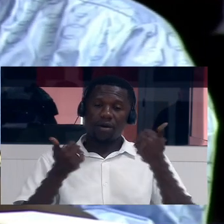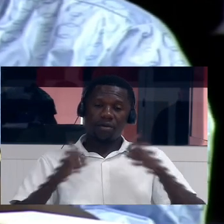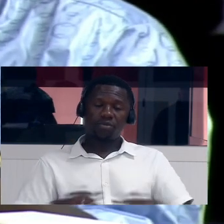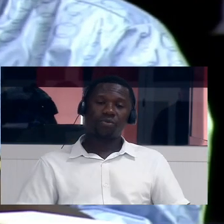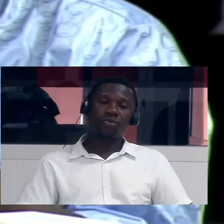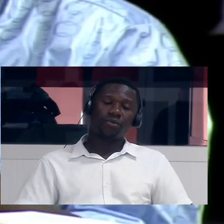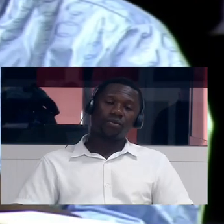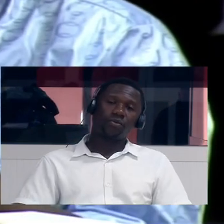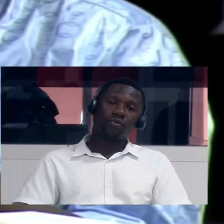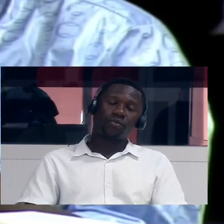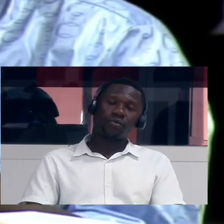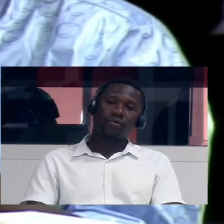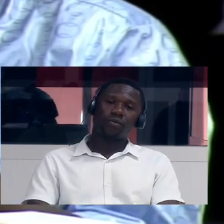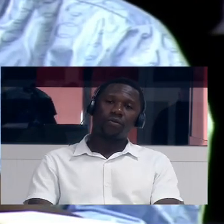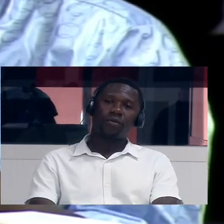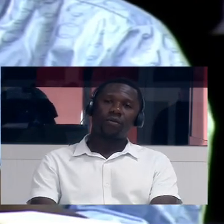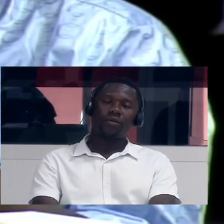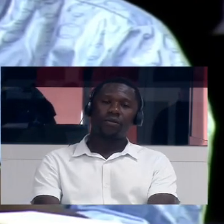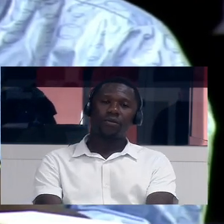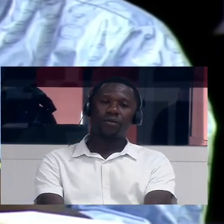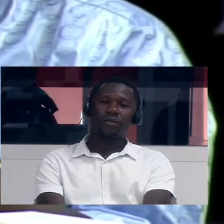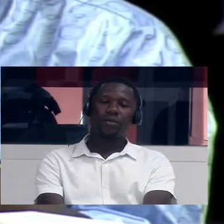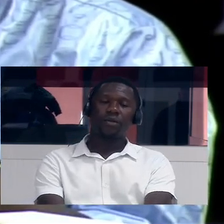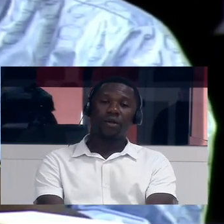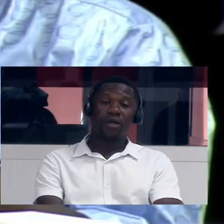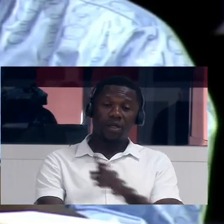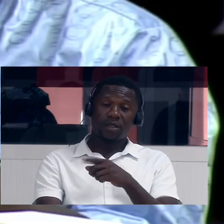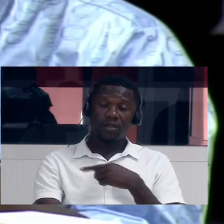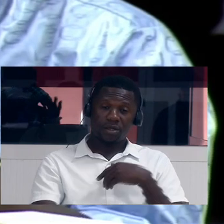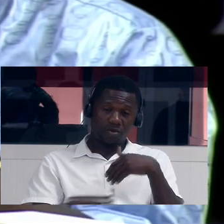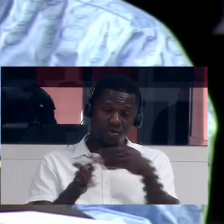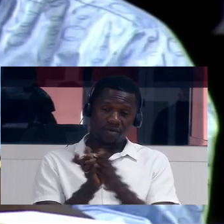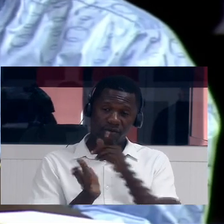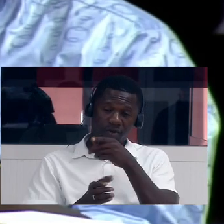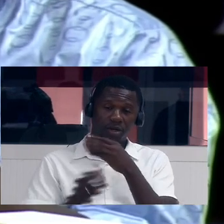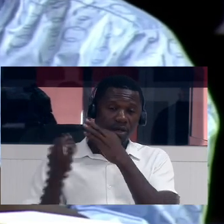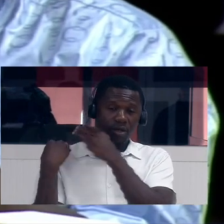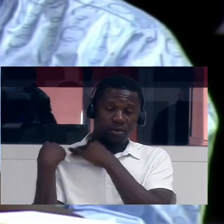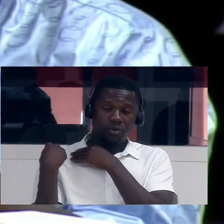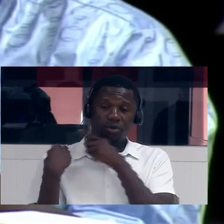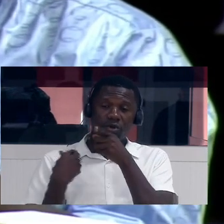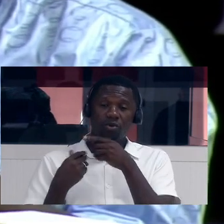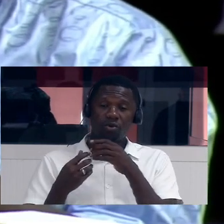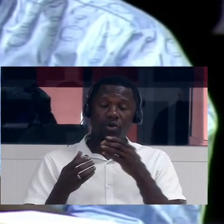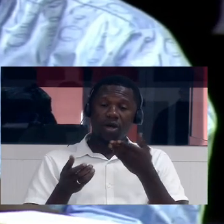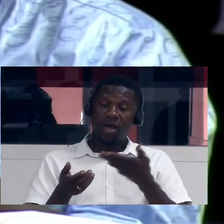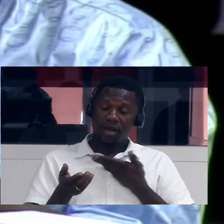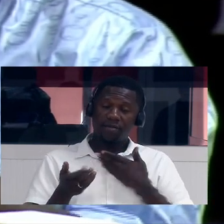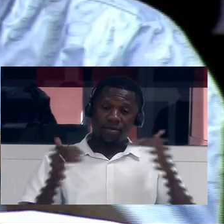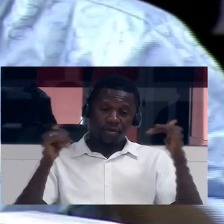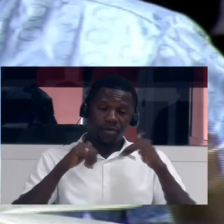force for which you are responsible, did you hold a meeting to discuss